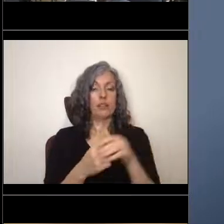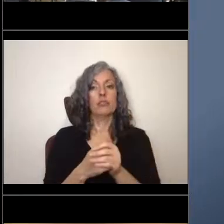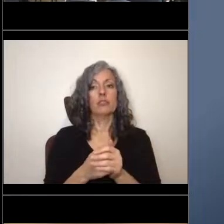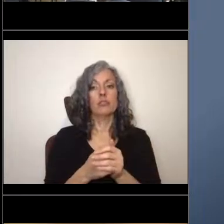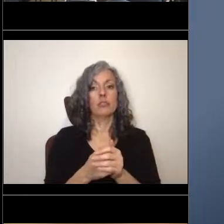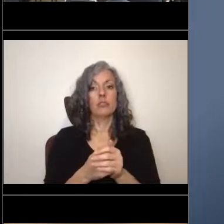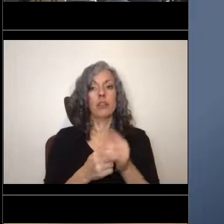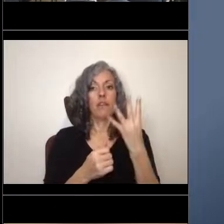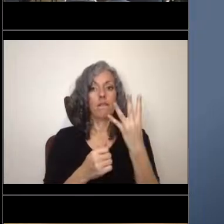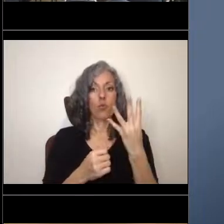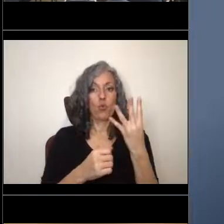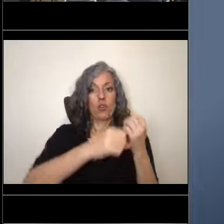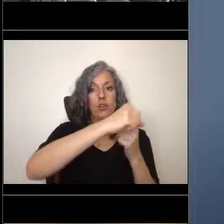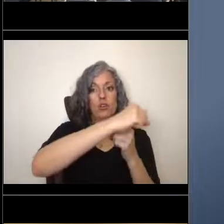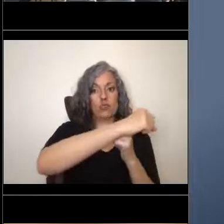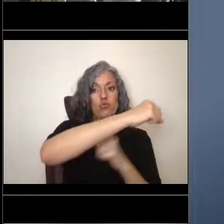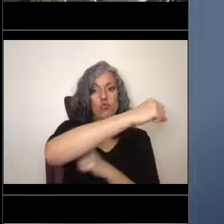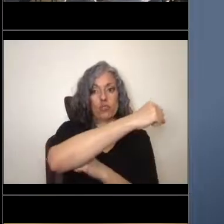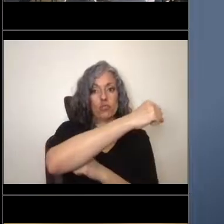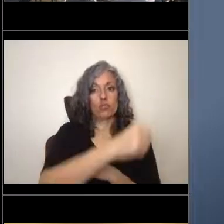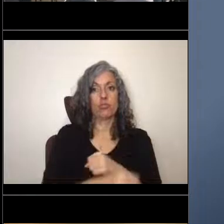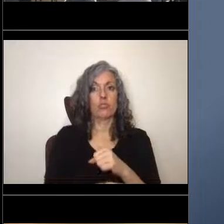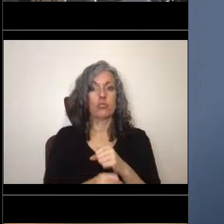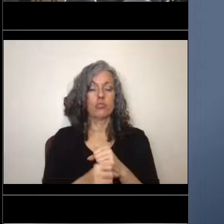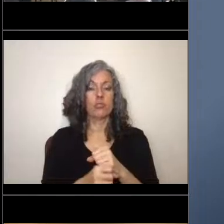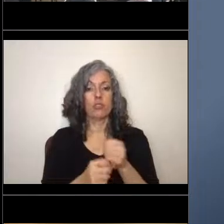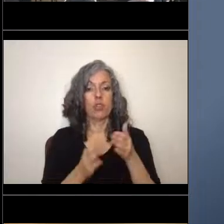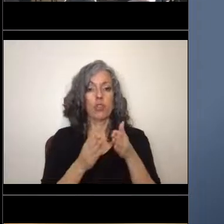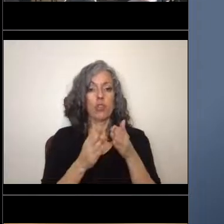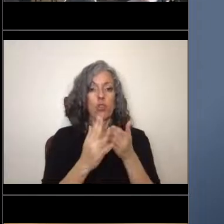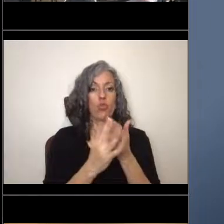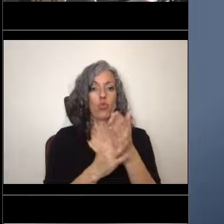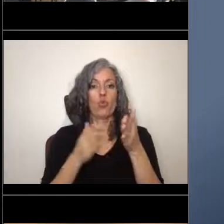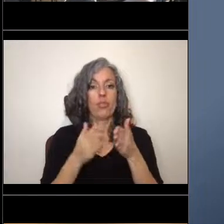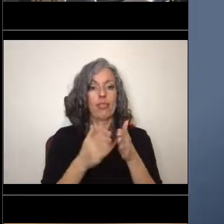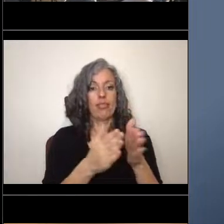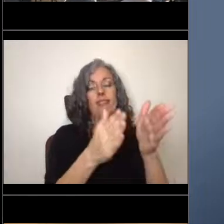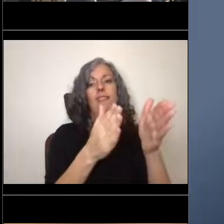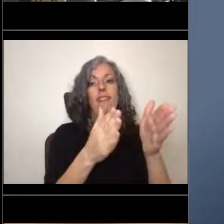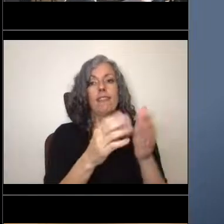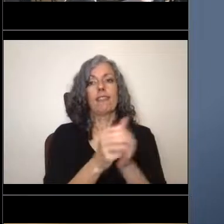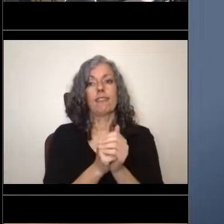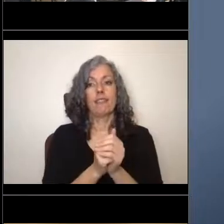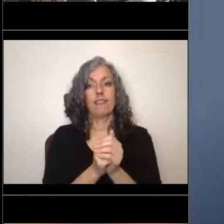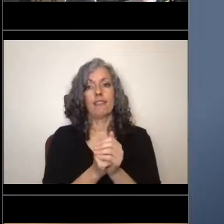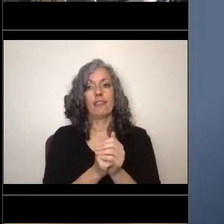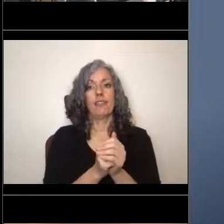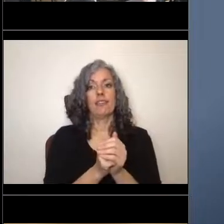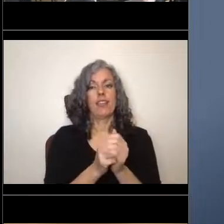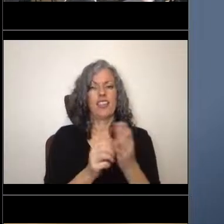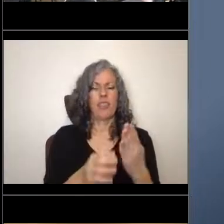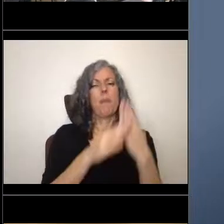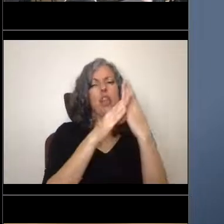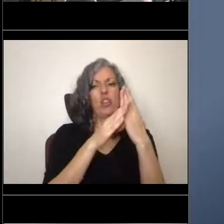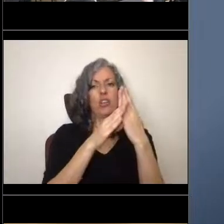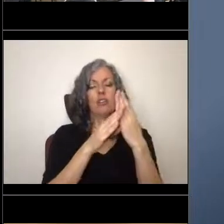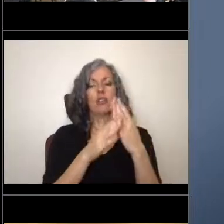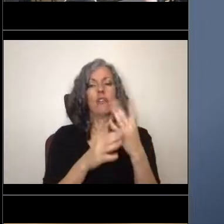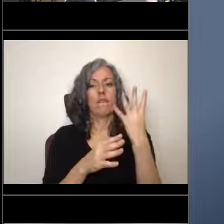structures, add a third mixed flow through lane, install high tension cable and concrete barrier, construct 4 auxiliary